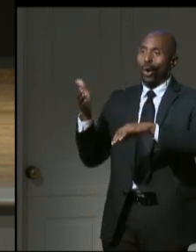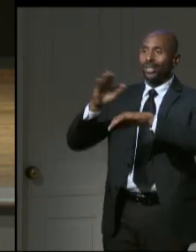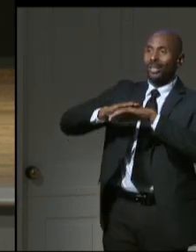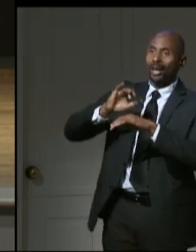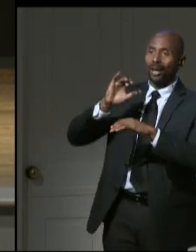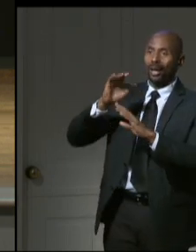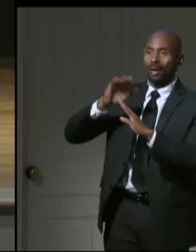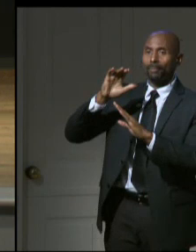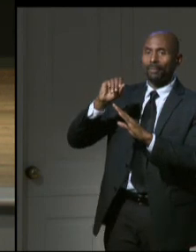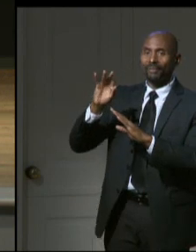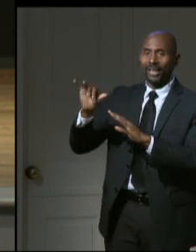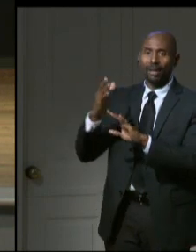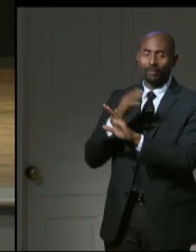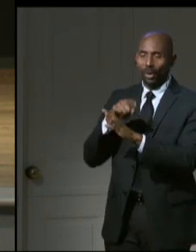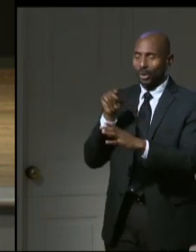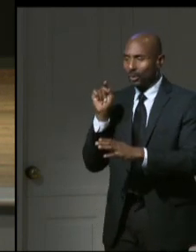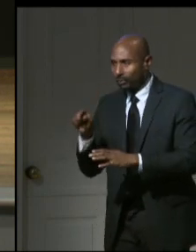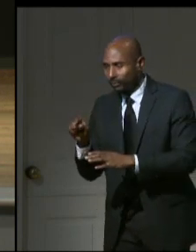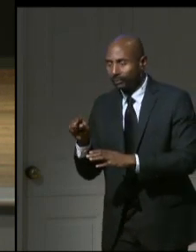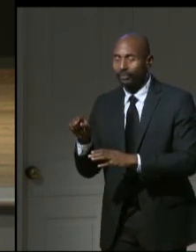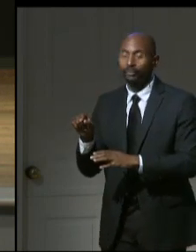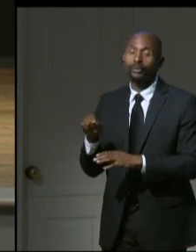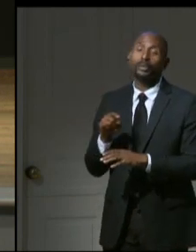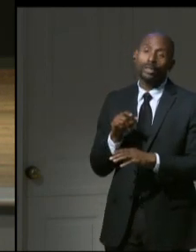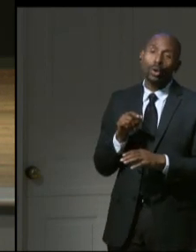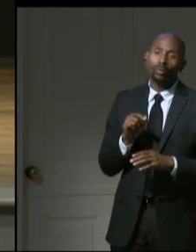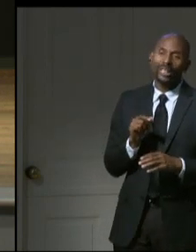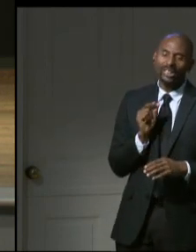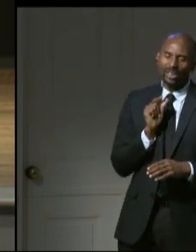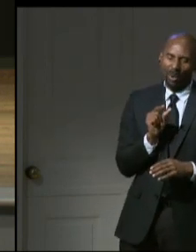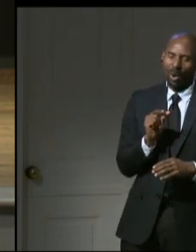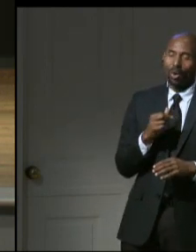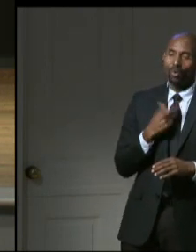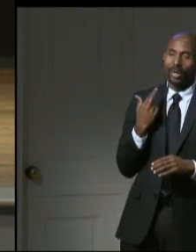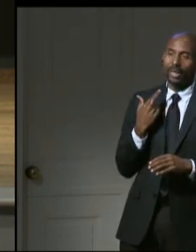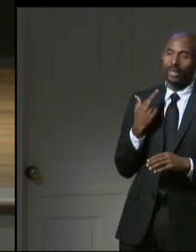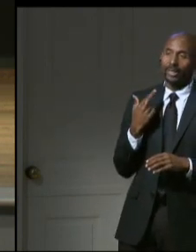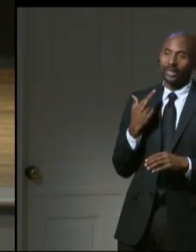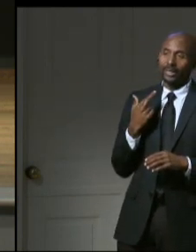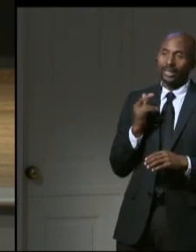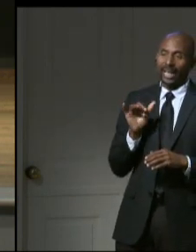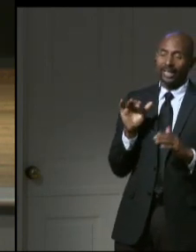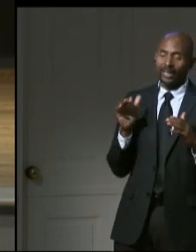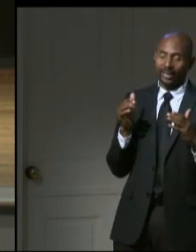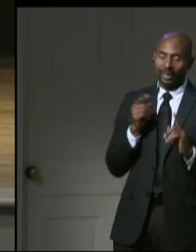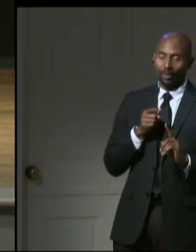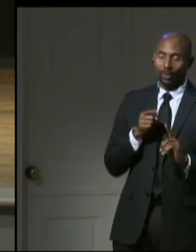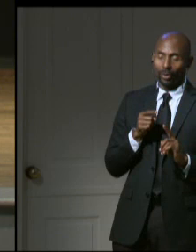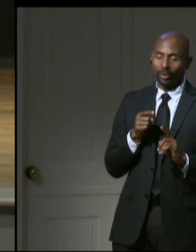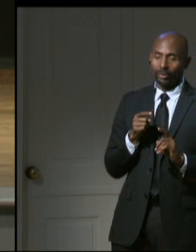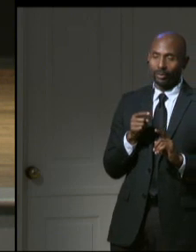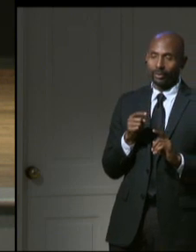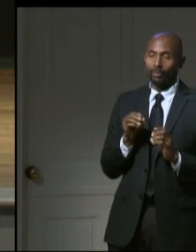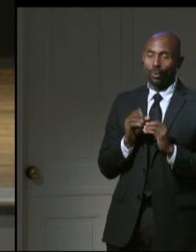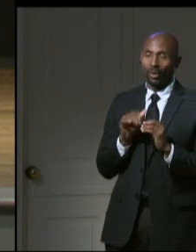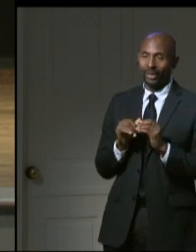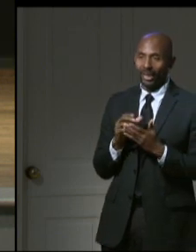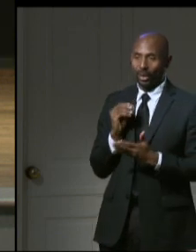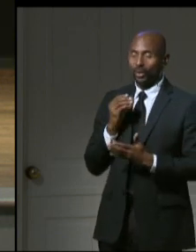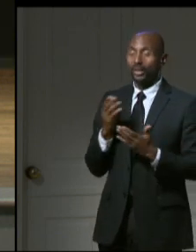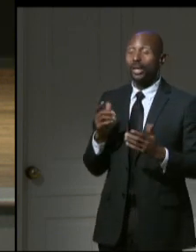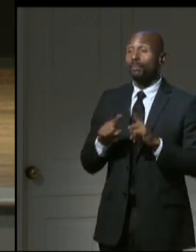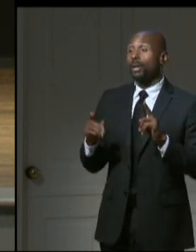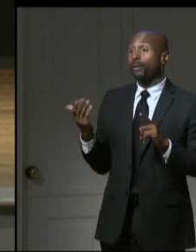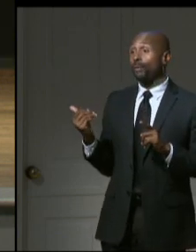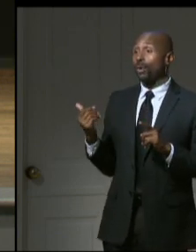these are small risks, but learning things. And I guess the failure once was, we were so proud that our phones connect to every